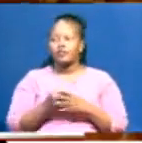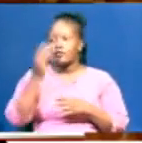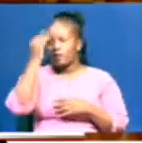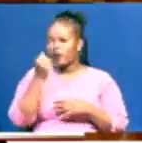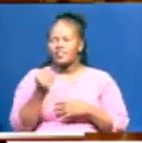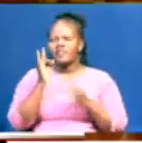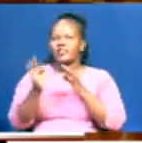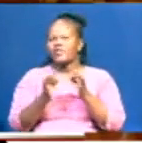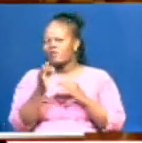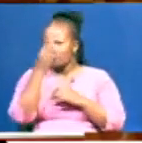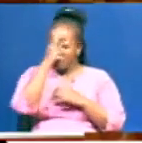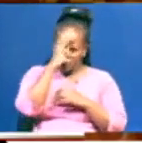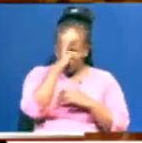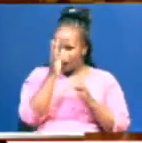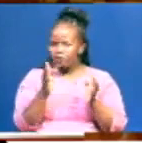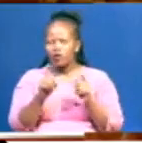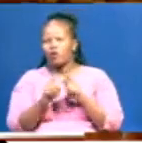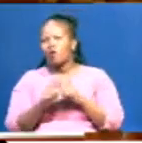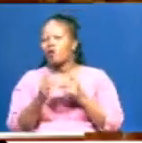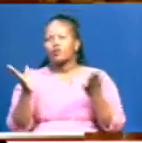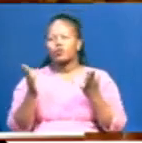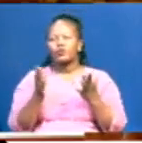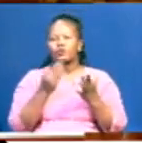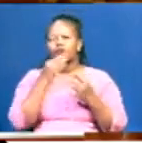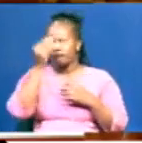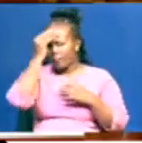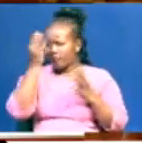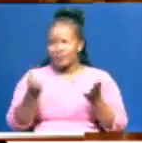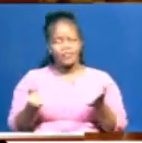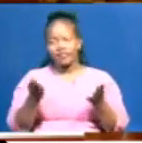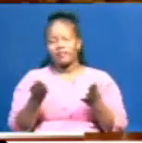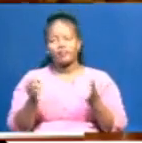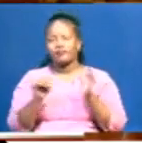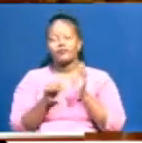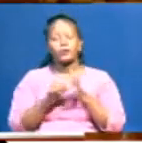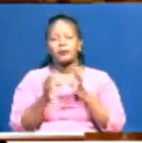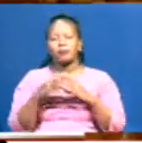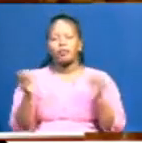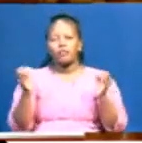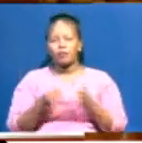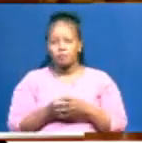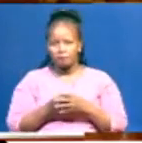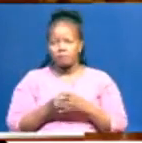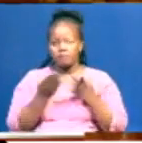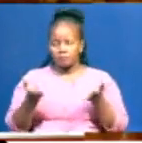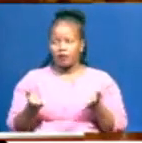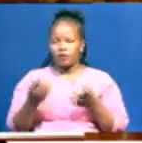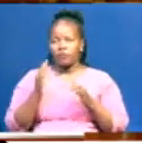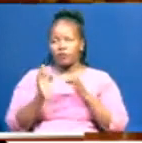not, it is light blue. The dragon has flown. So if we are able